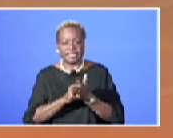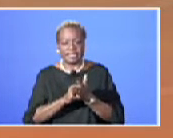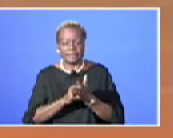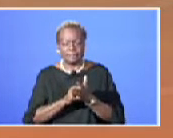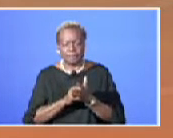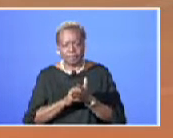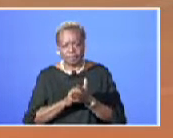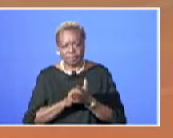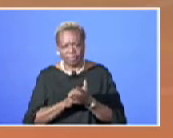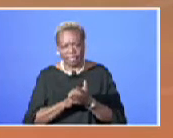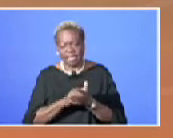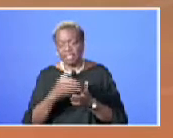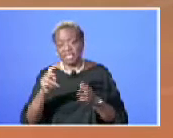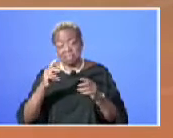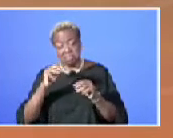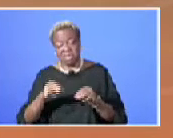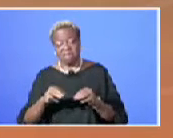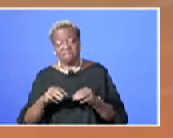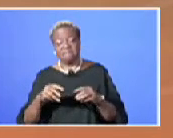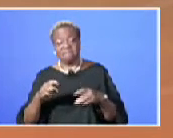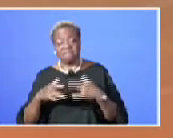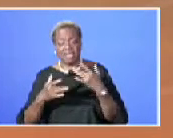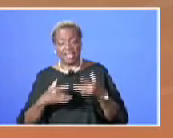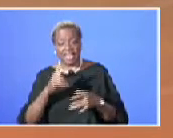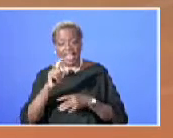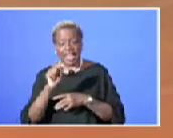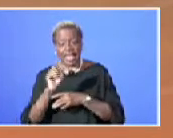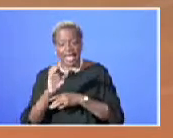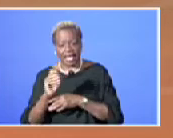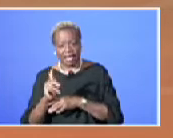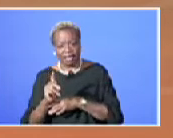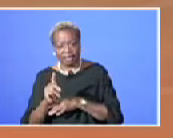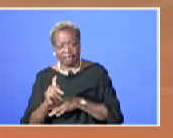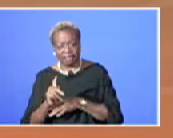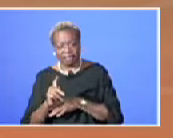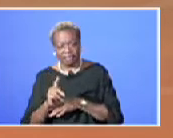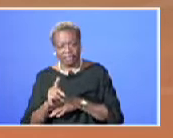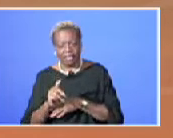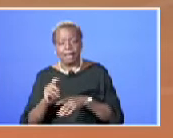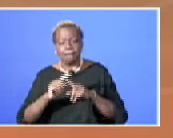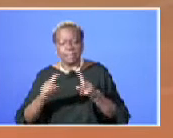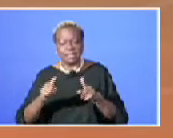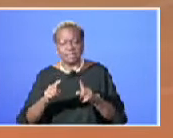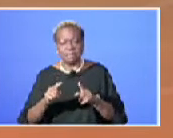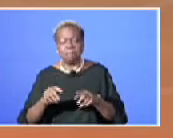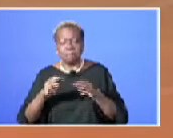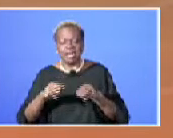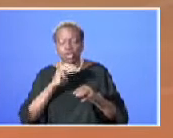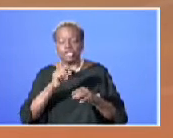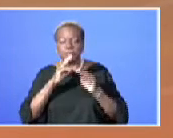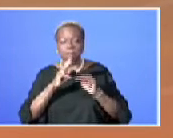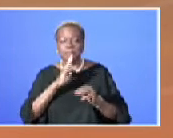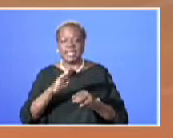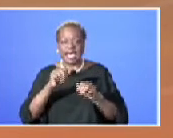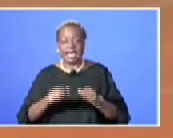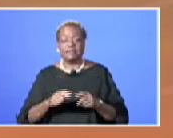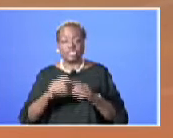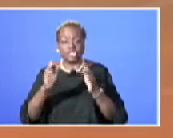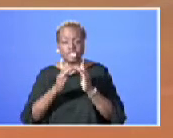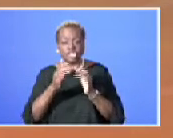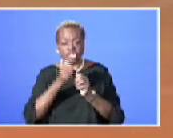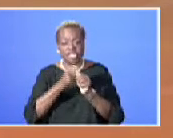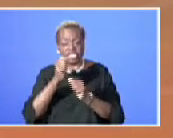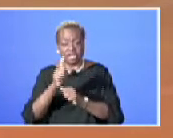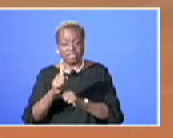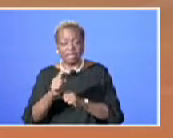they may feel a little lack or miss. And most of all, you know, we miss that just the hugging and the touching of one another, but we know that God has a plan in place. Now,